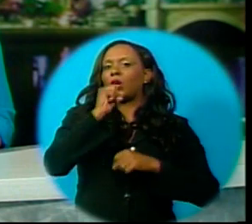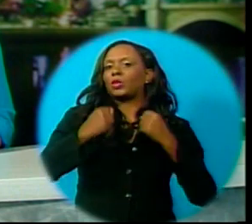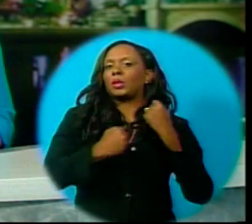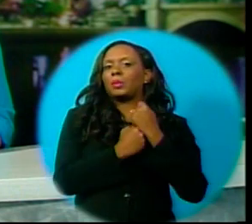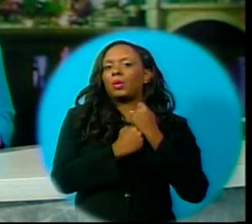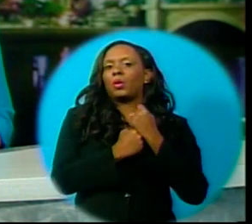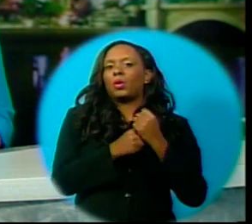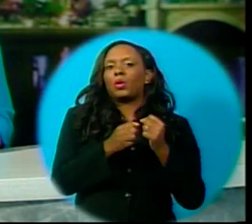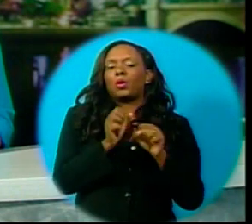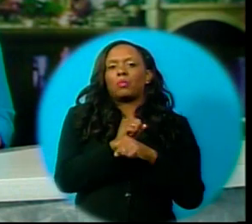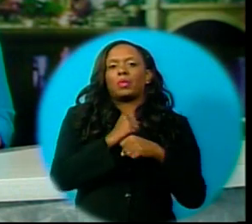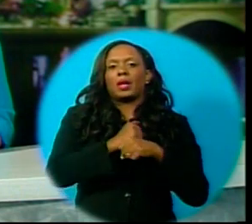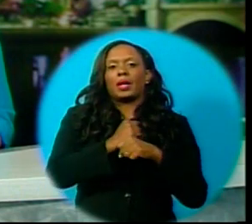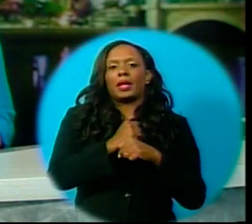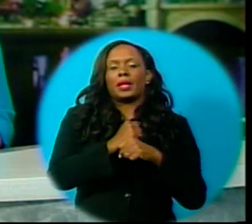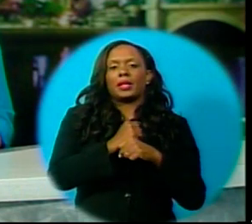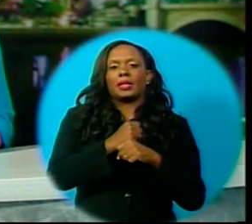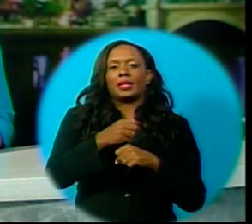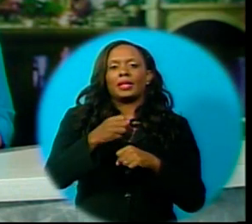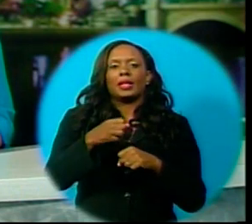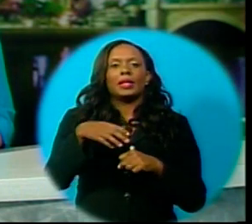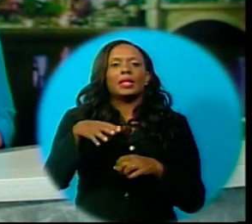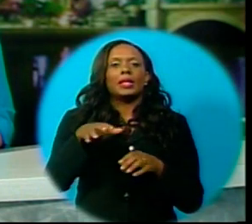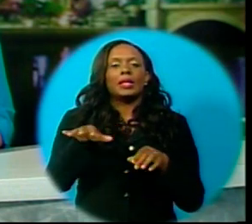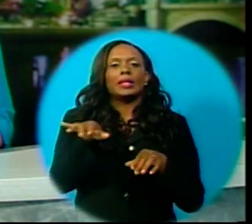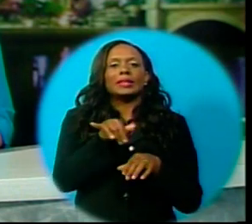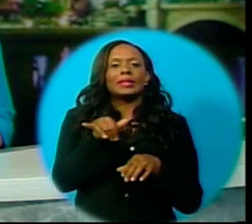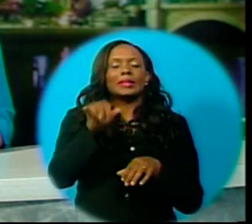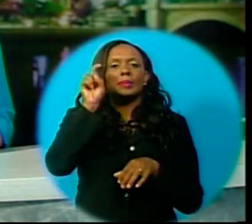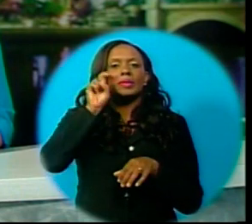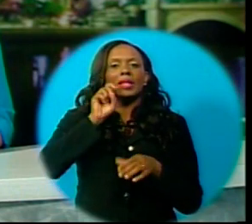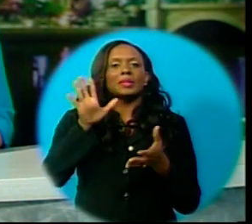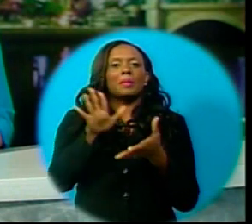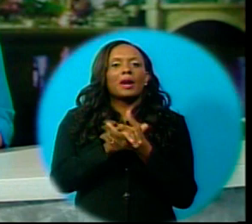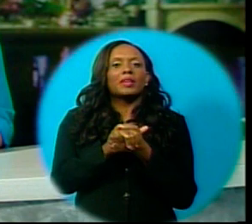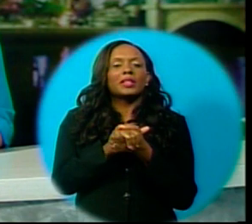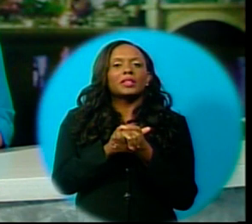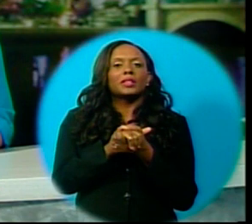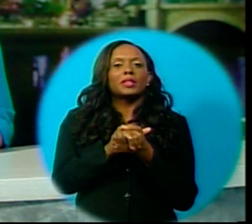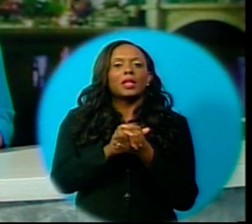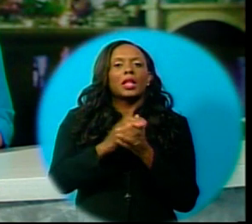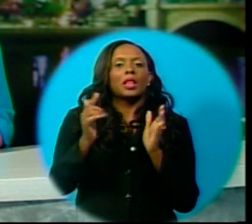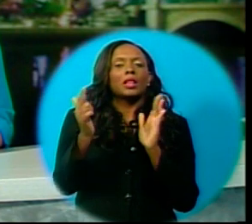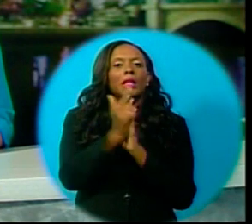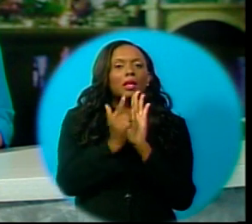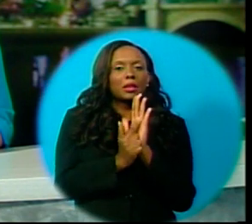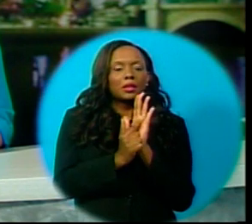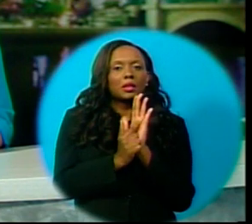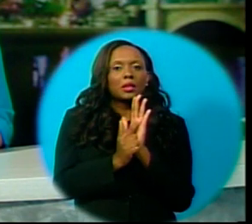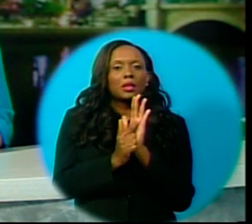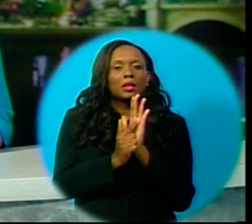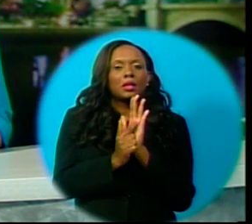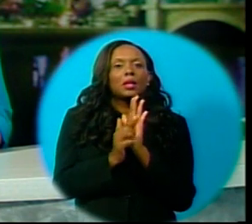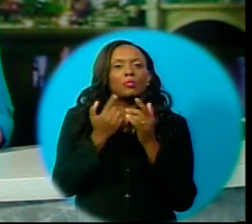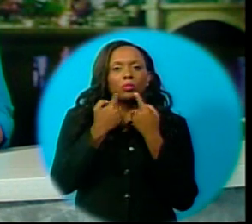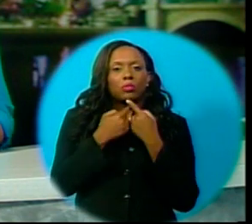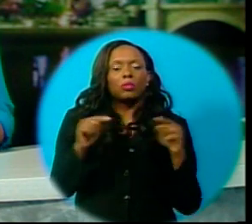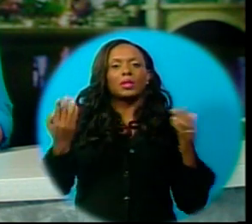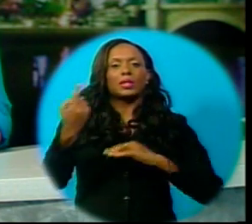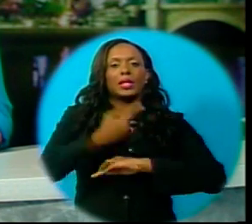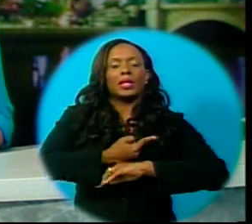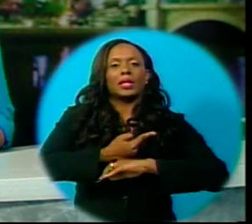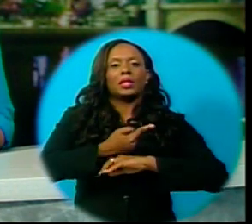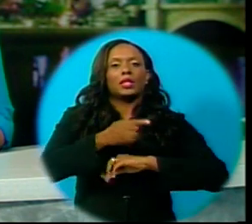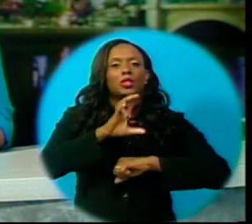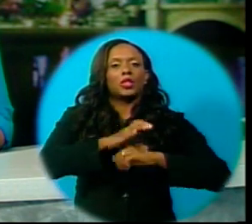support legalizing same-sex marriage on this island. This announcement came today at a news conference where some church leaders, led